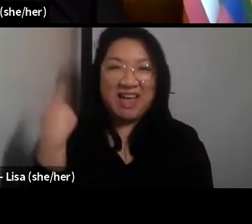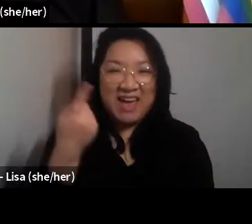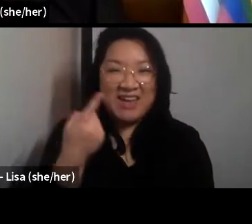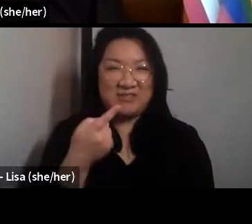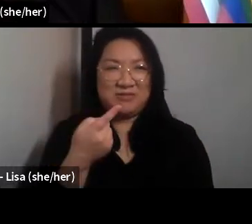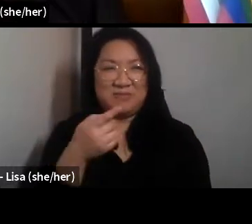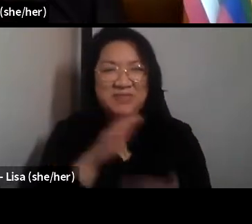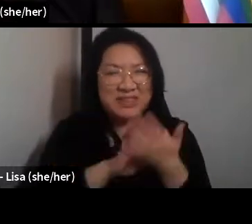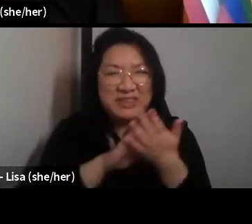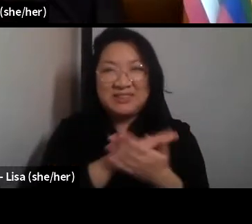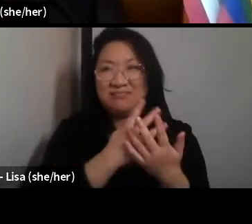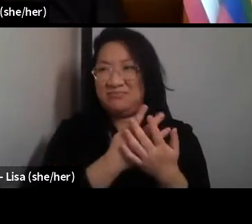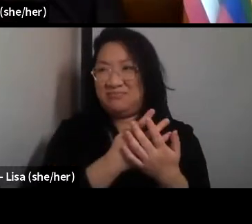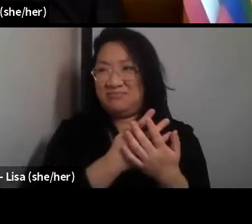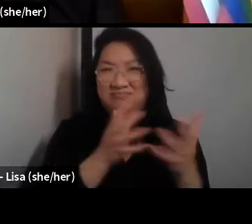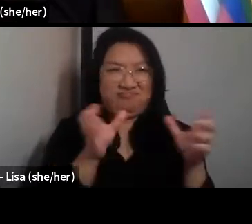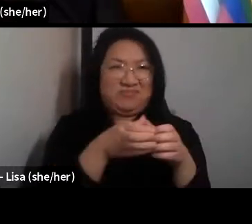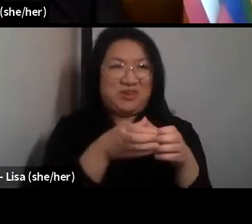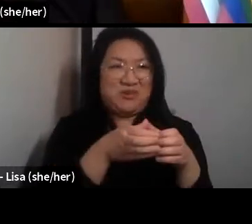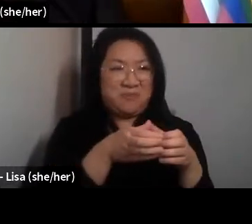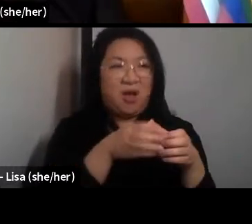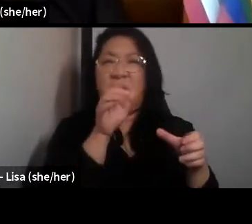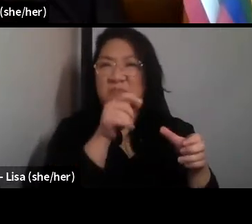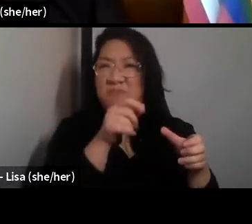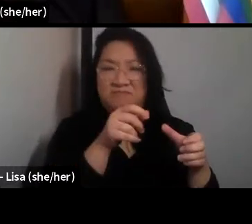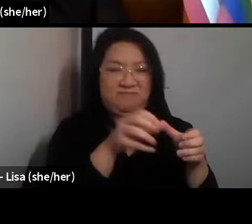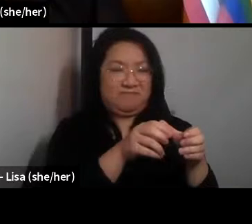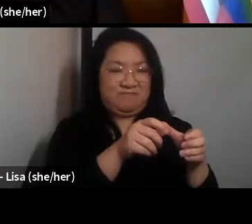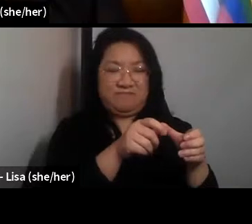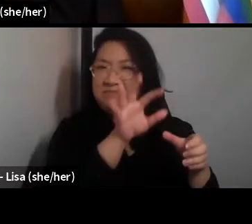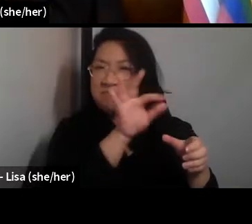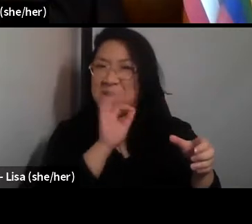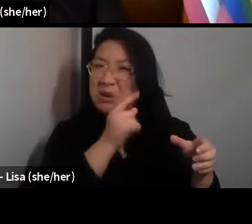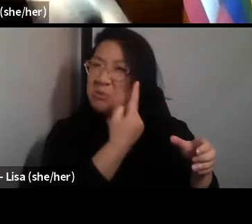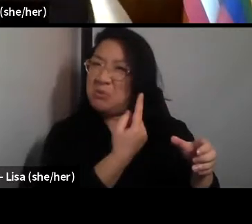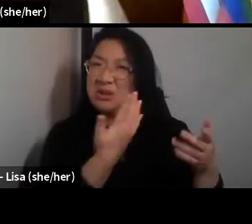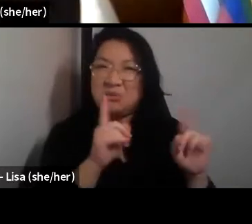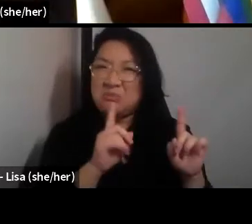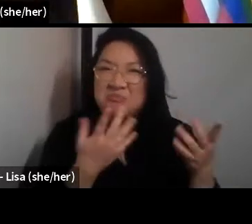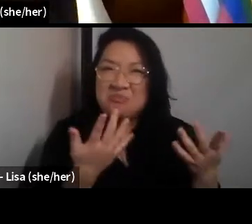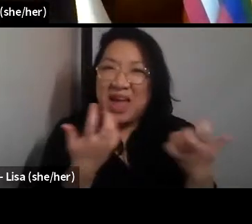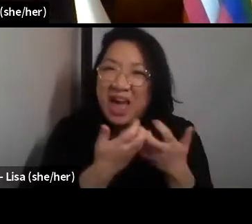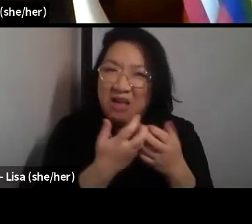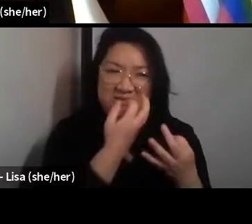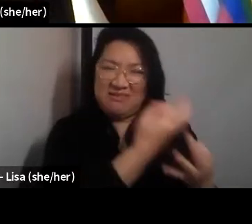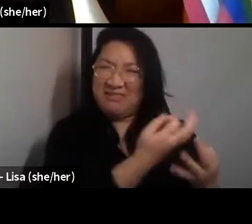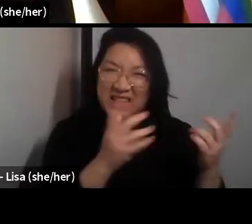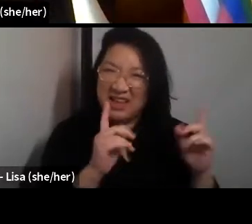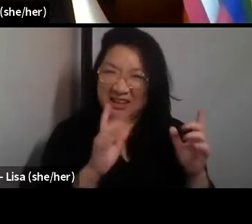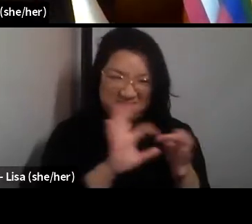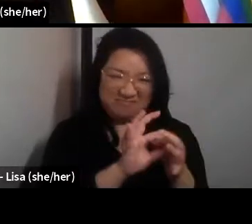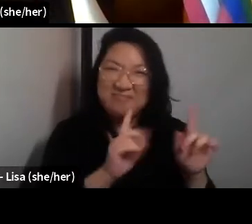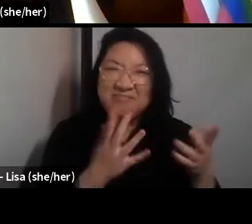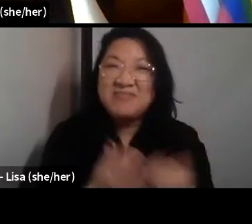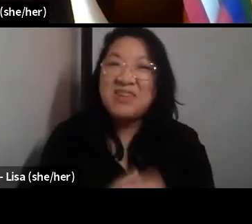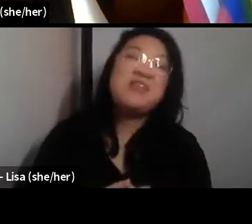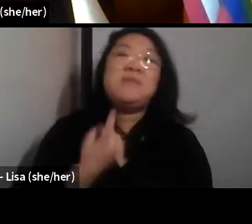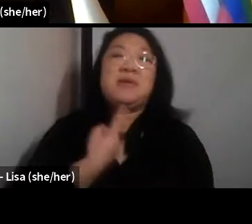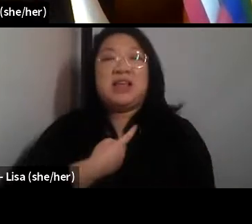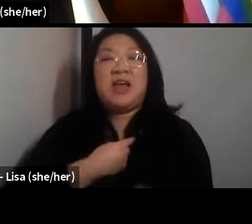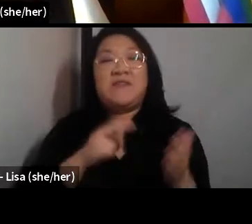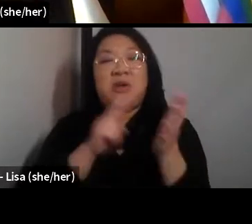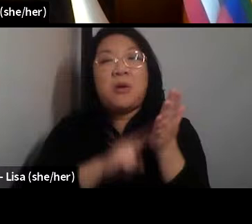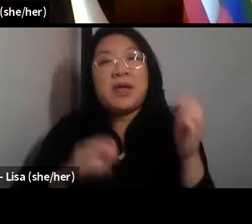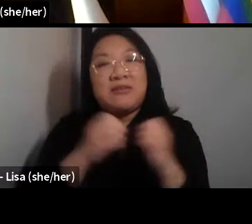pick somebody? Like, how, what? No. And it wasn't, like, I spent a long time, because I'm non-binary,